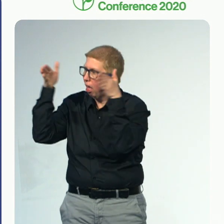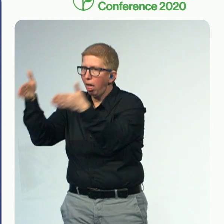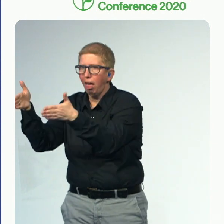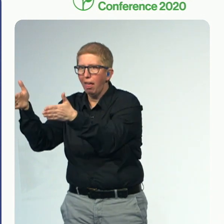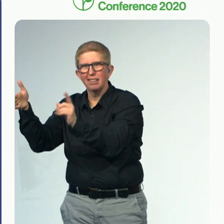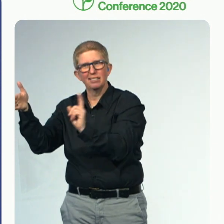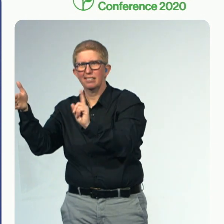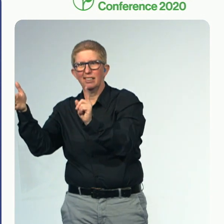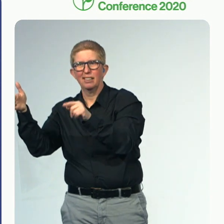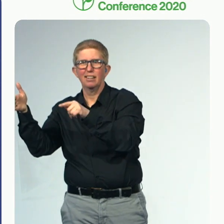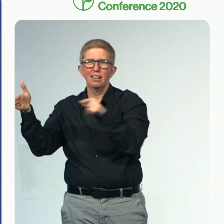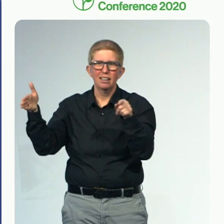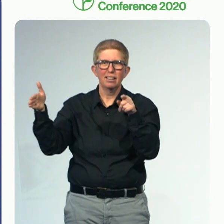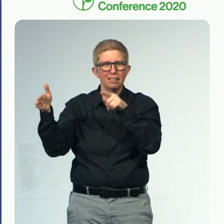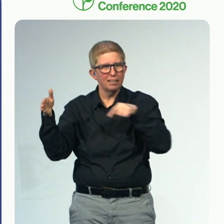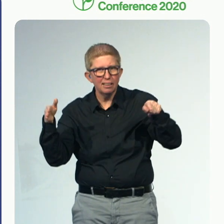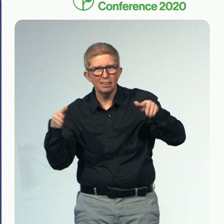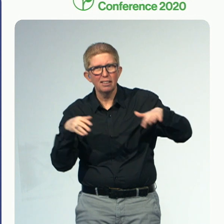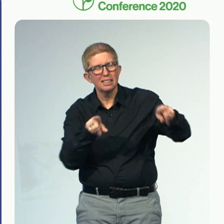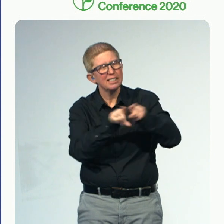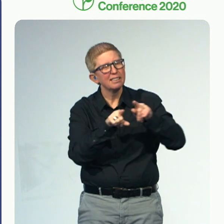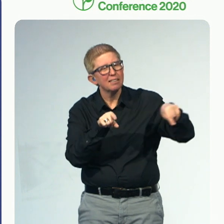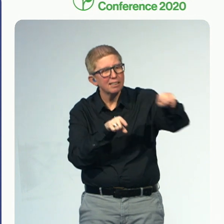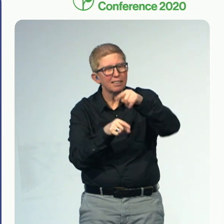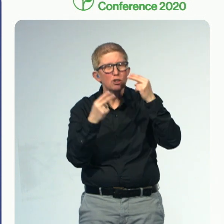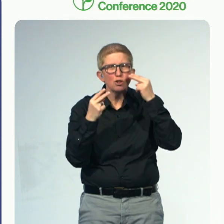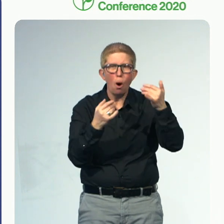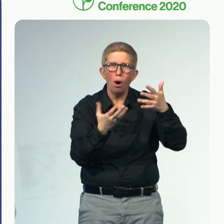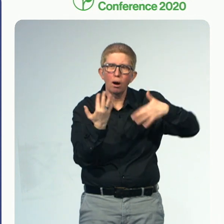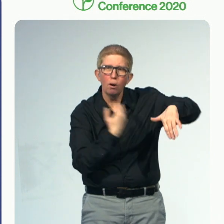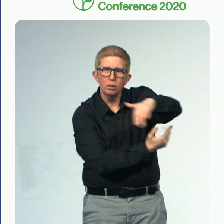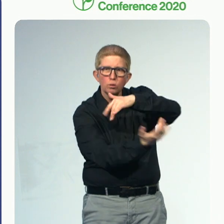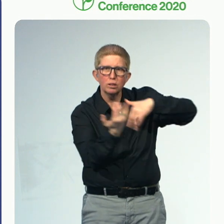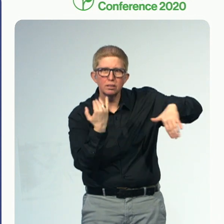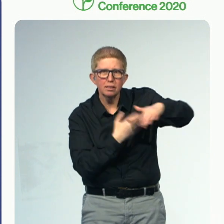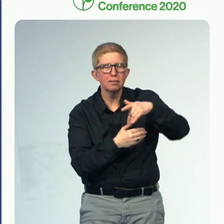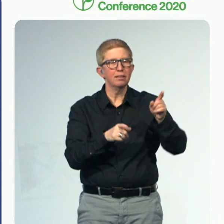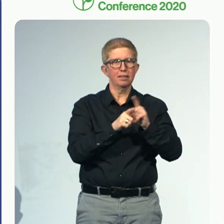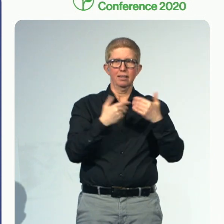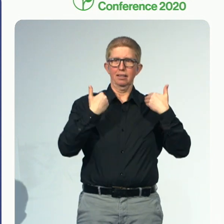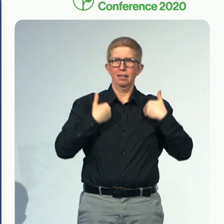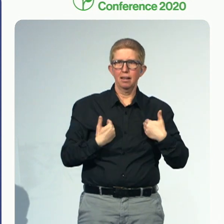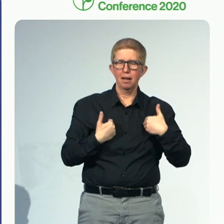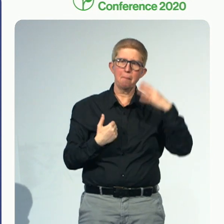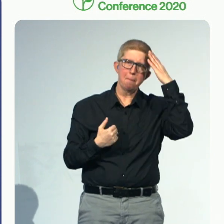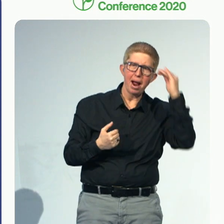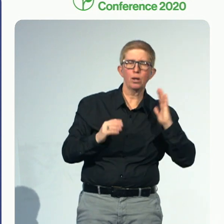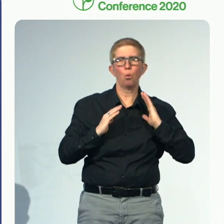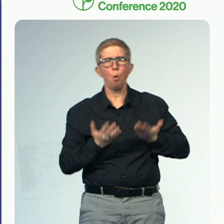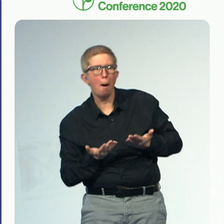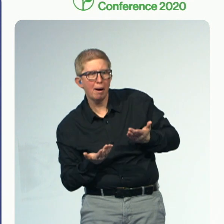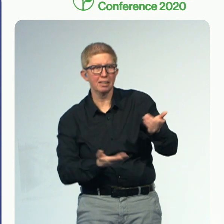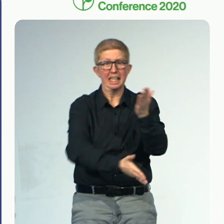with disabilities? So when there's a project looking at improving maths or mathematics or literacy, they have to